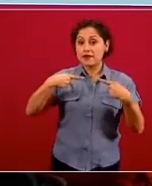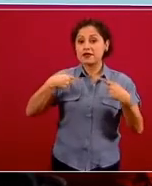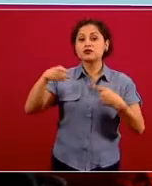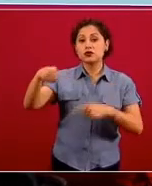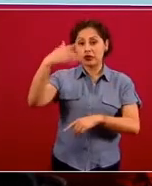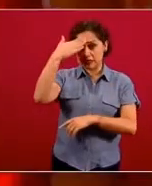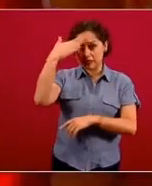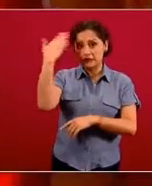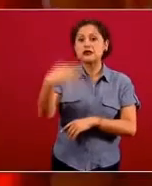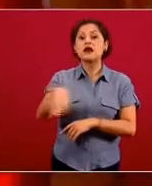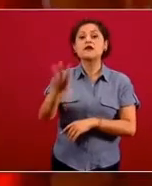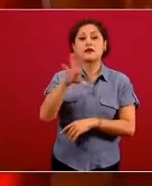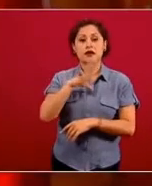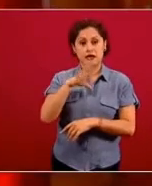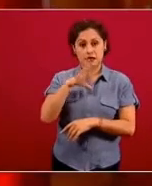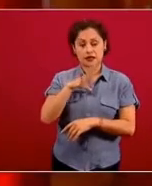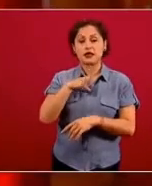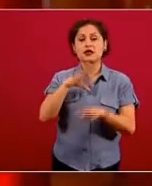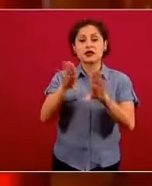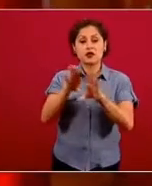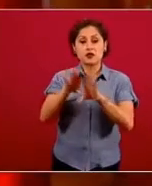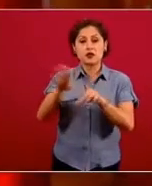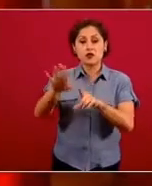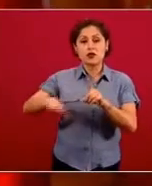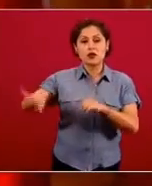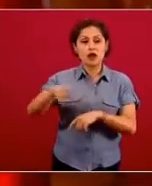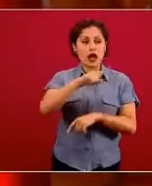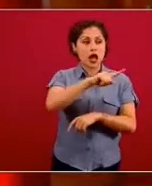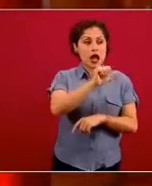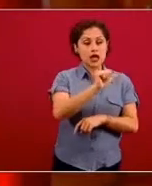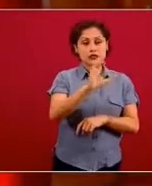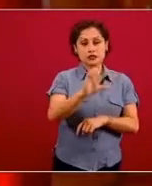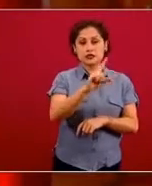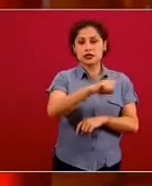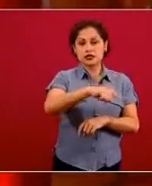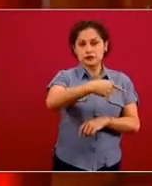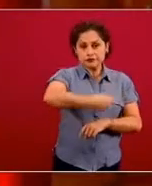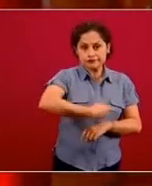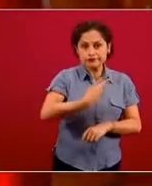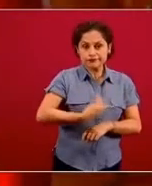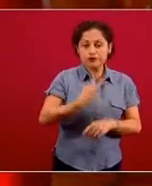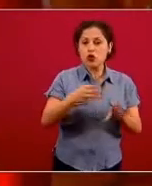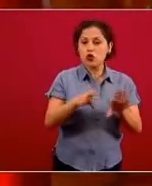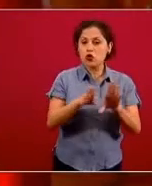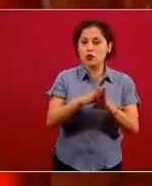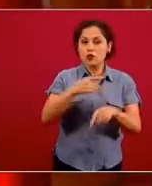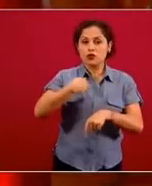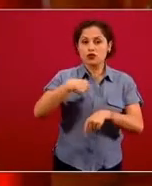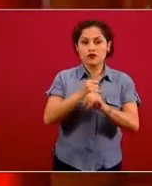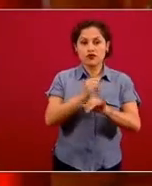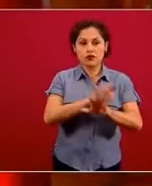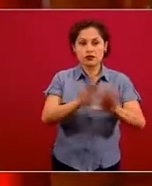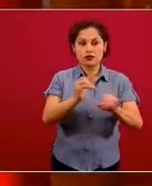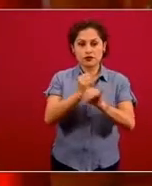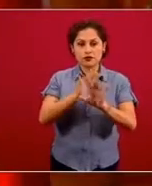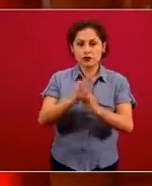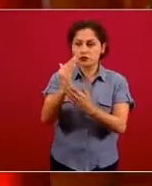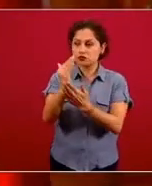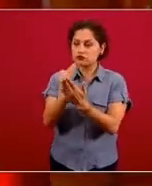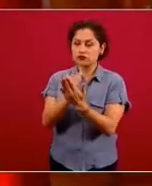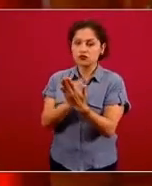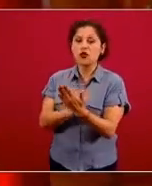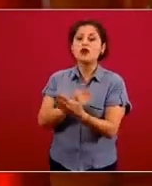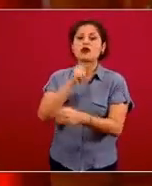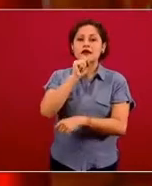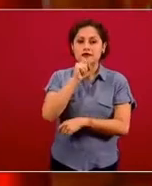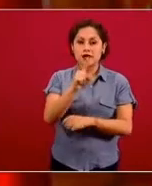Now, these people are experts. These are experts in managing social media and talking